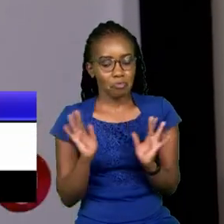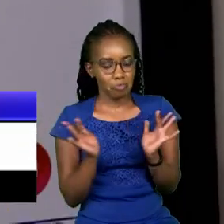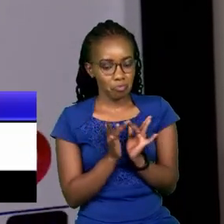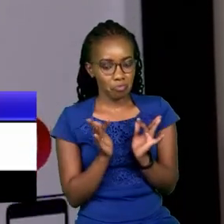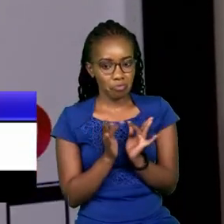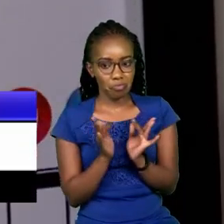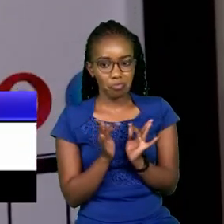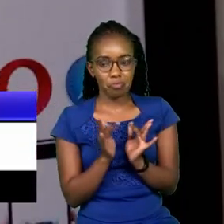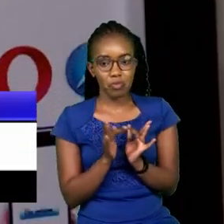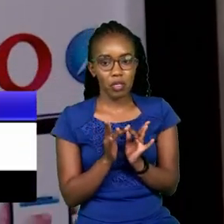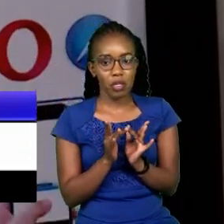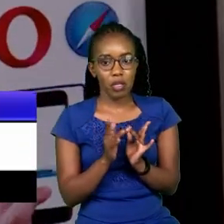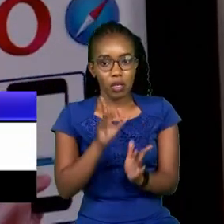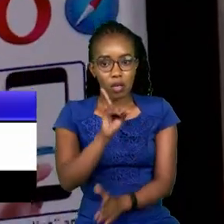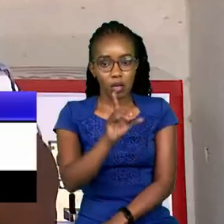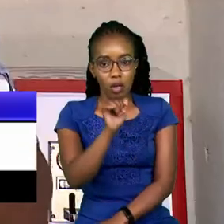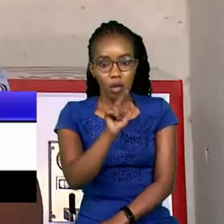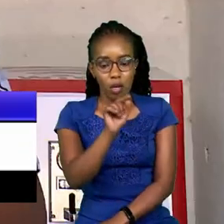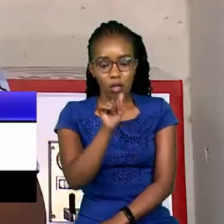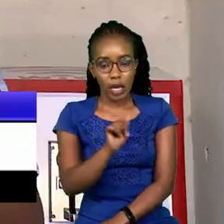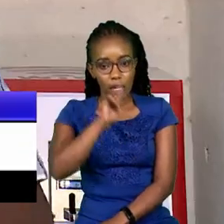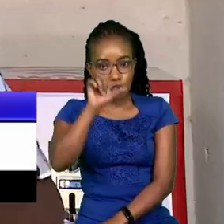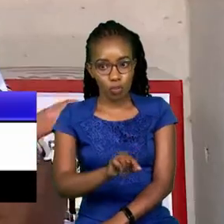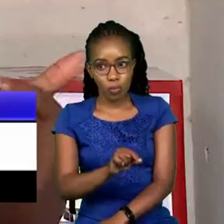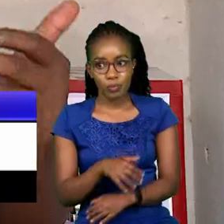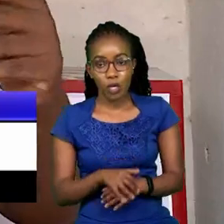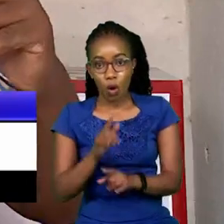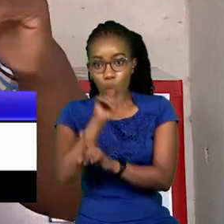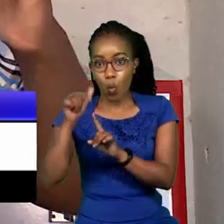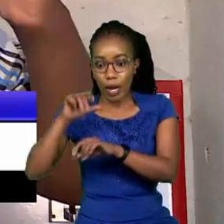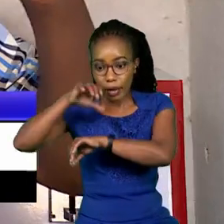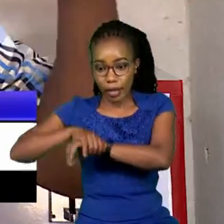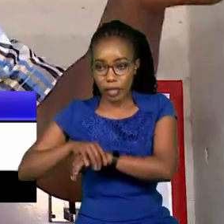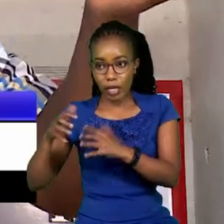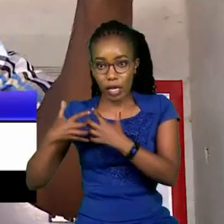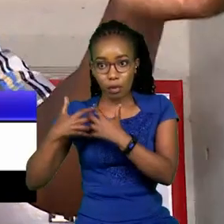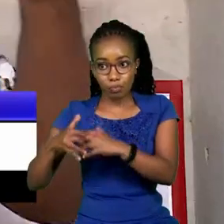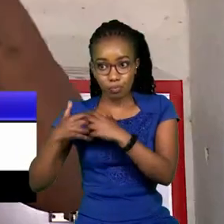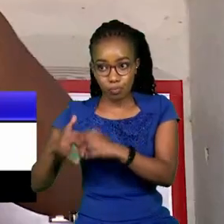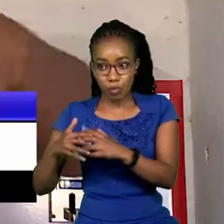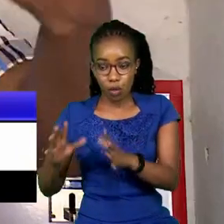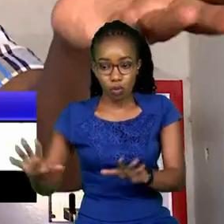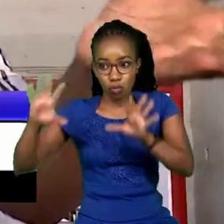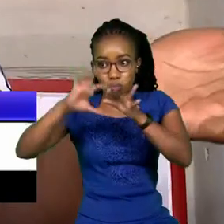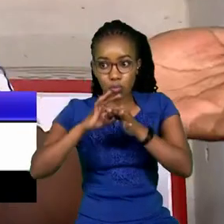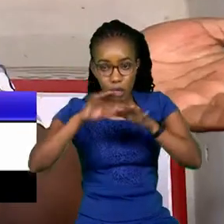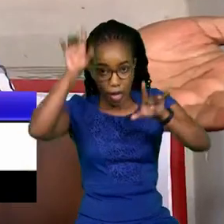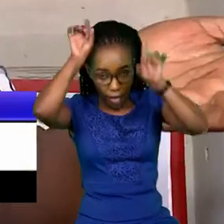online with less data. Once you acquire the machine and you outsource for internet, you connect to it and you